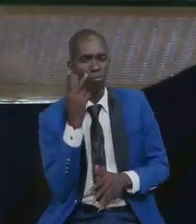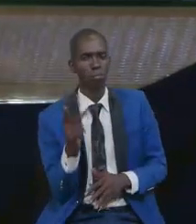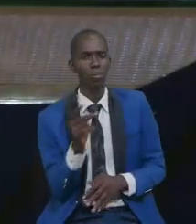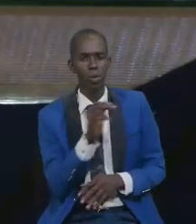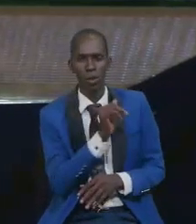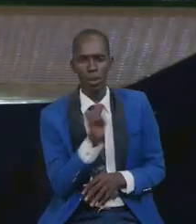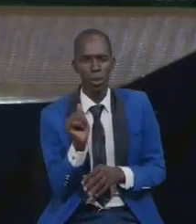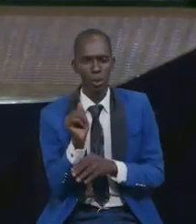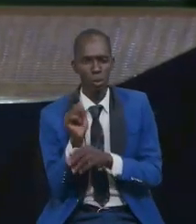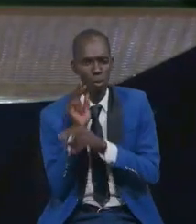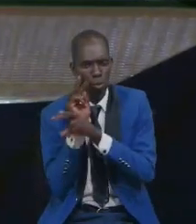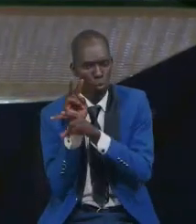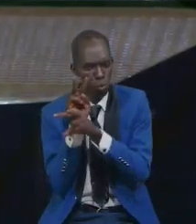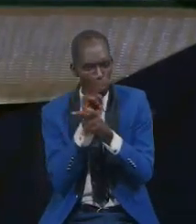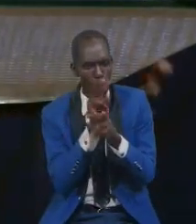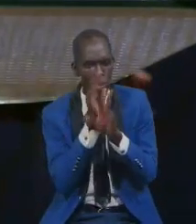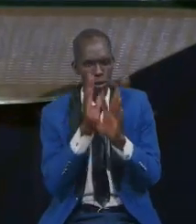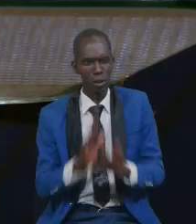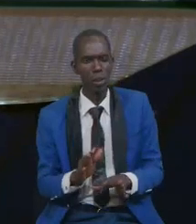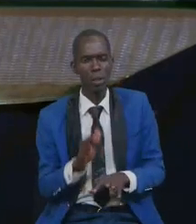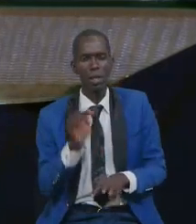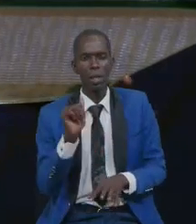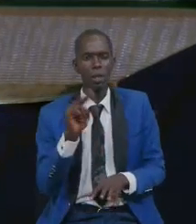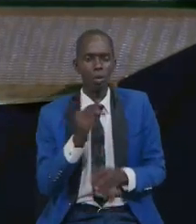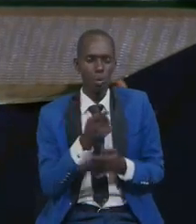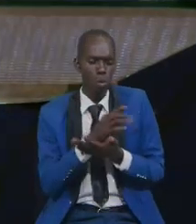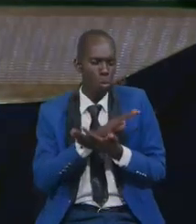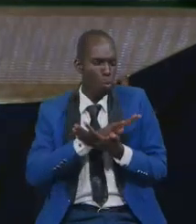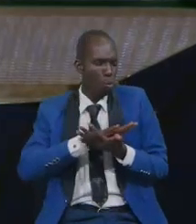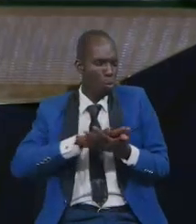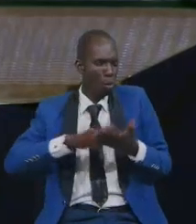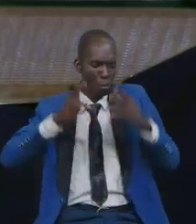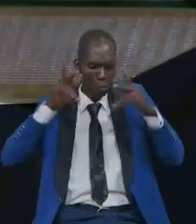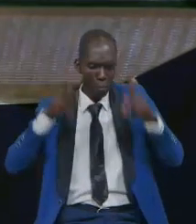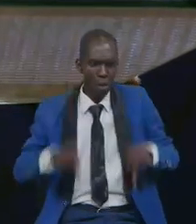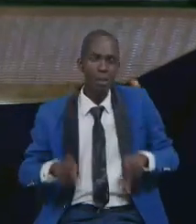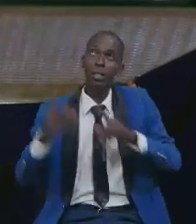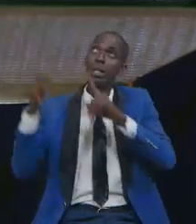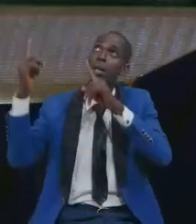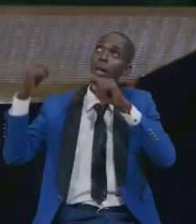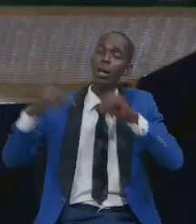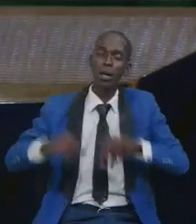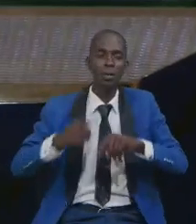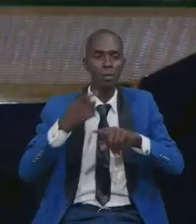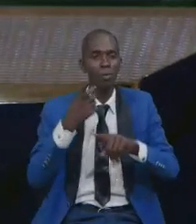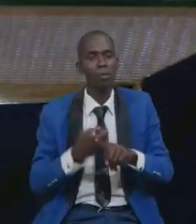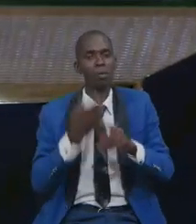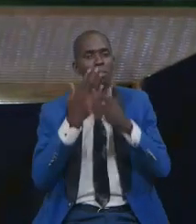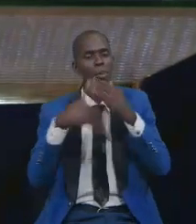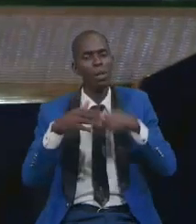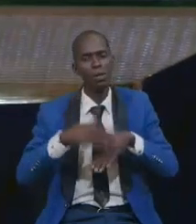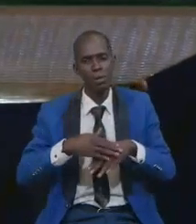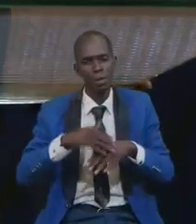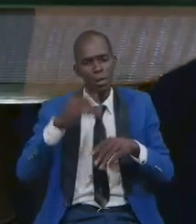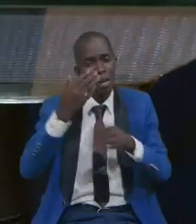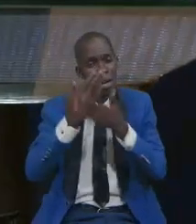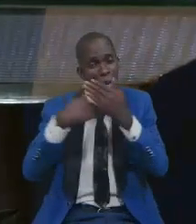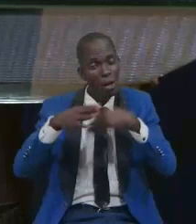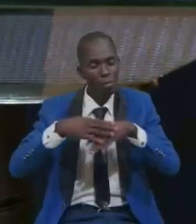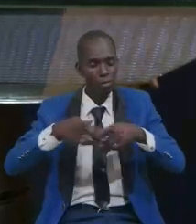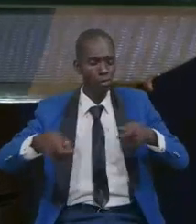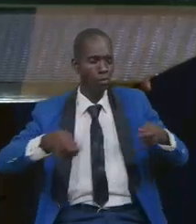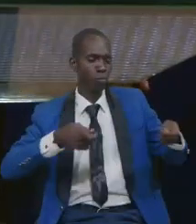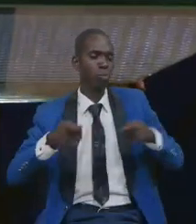an holy one came down from heaven. Heaven rules the earth. And no matter who